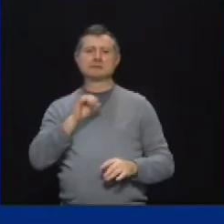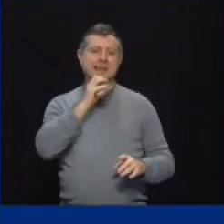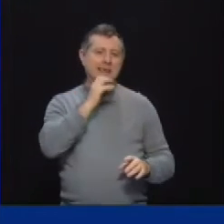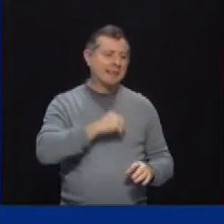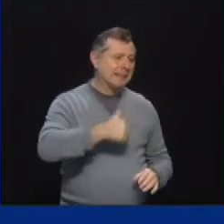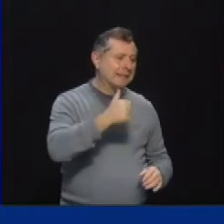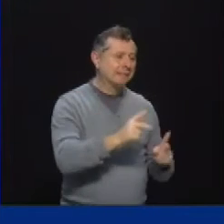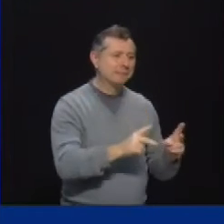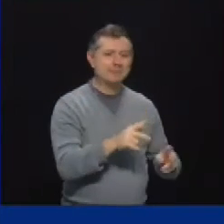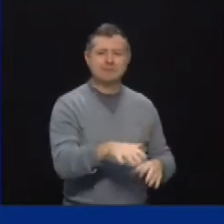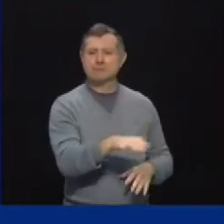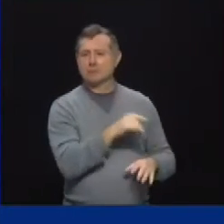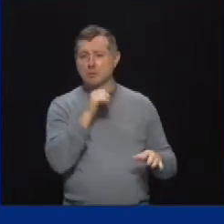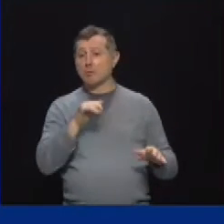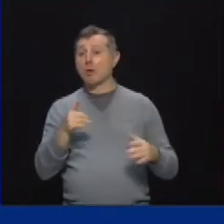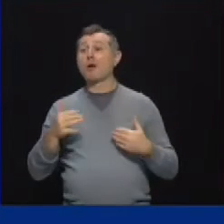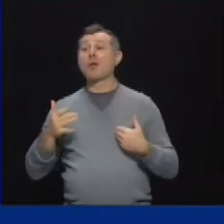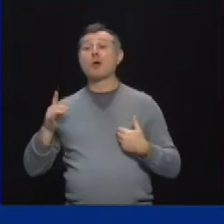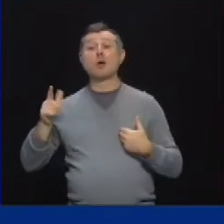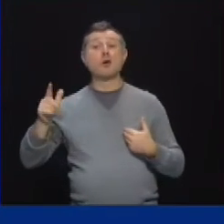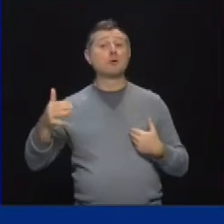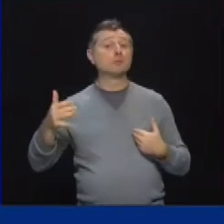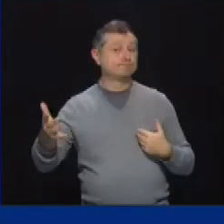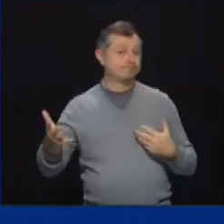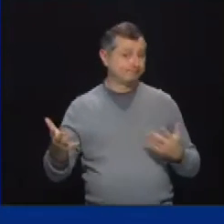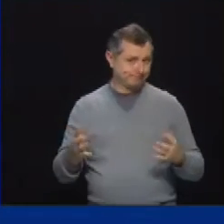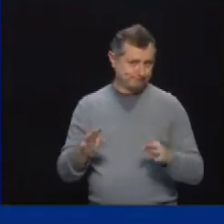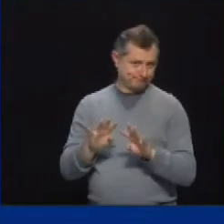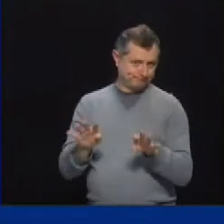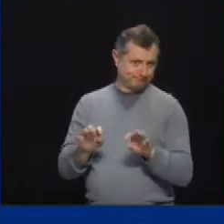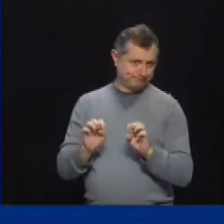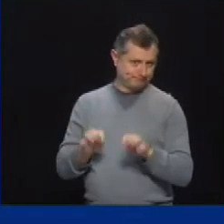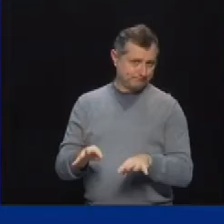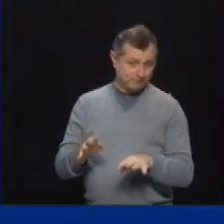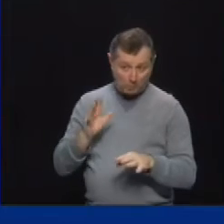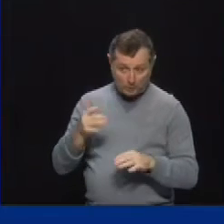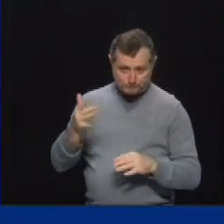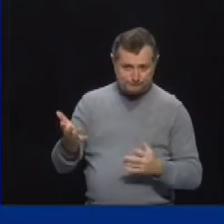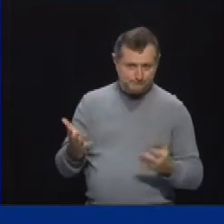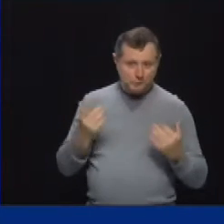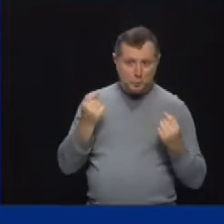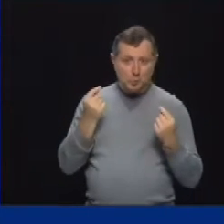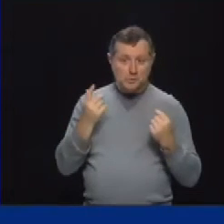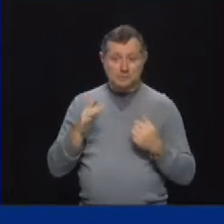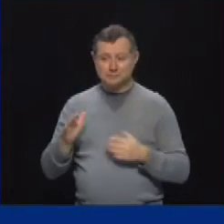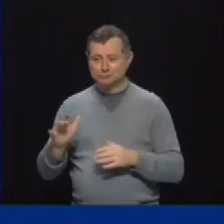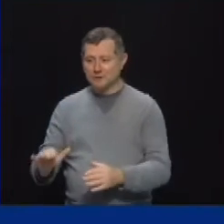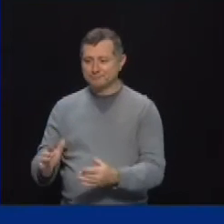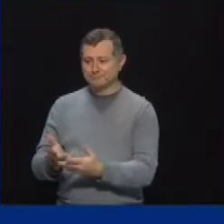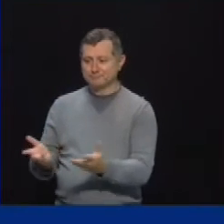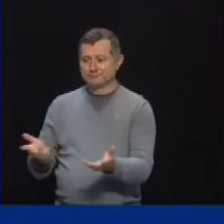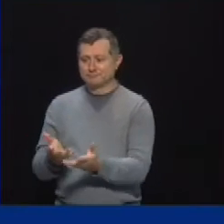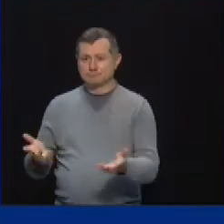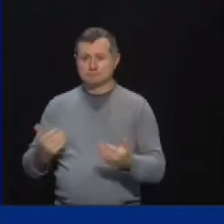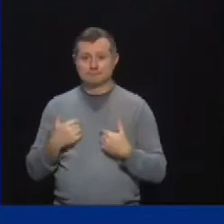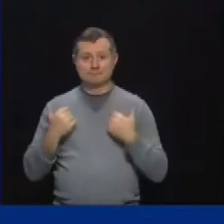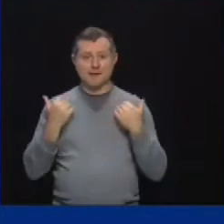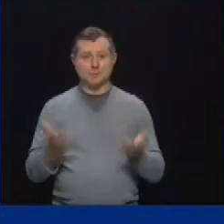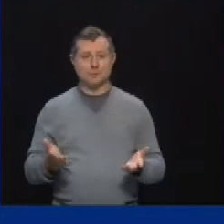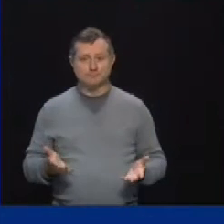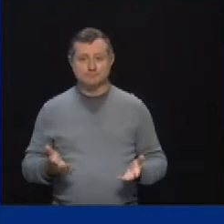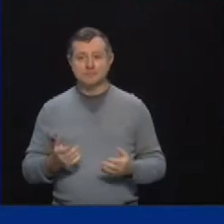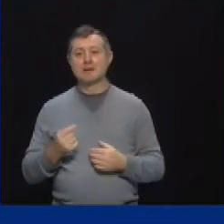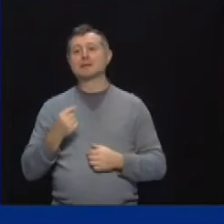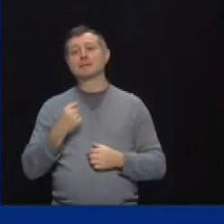the long-term effects if they do contract the virus. I mean, these long haulers, I mean, what does this do to a child? So I hope that parents can be